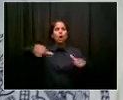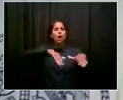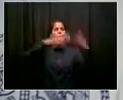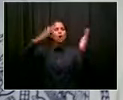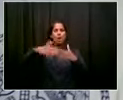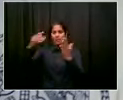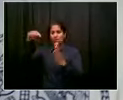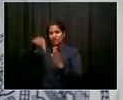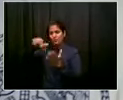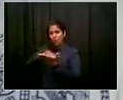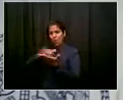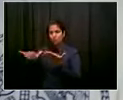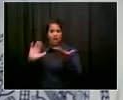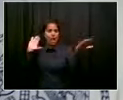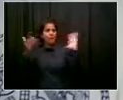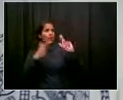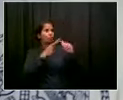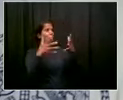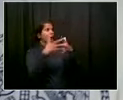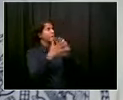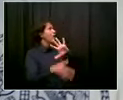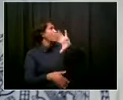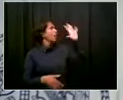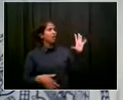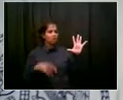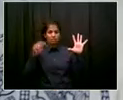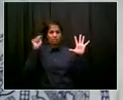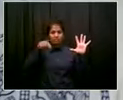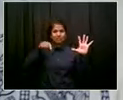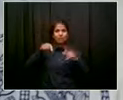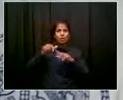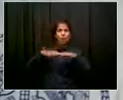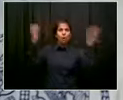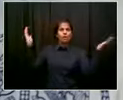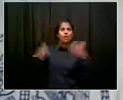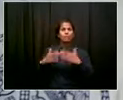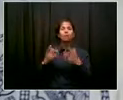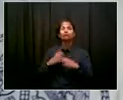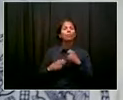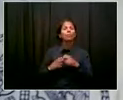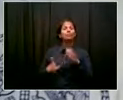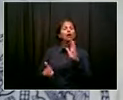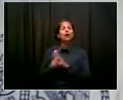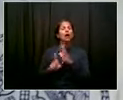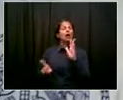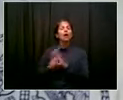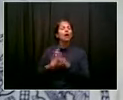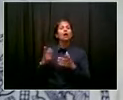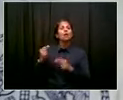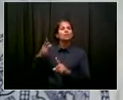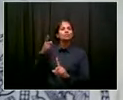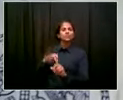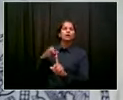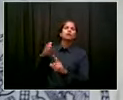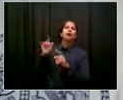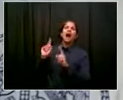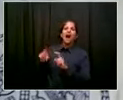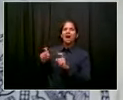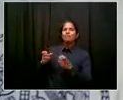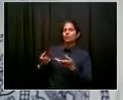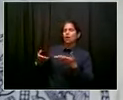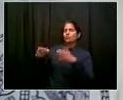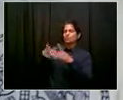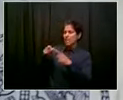addressing them reactively it just doesn't work as well and unfortunately can lead to more conflict and i think we all agree